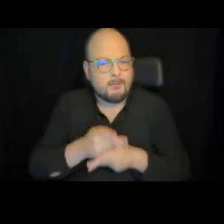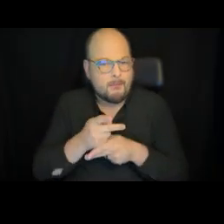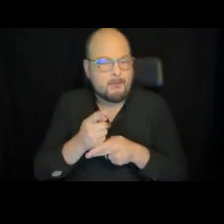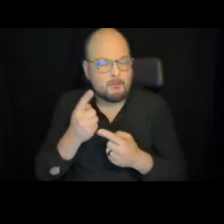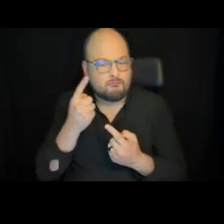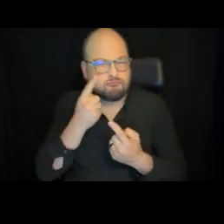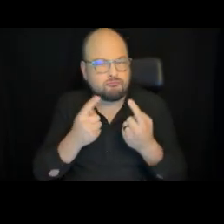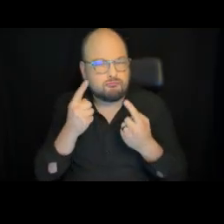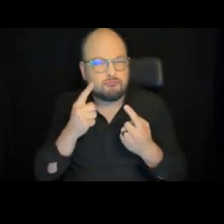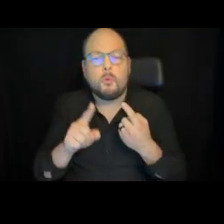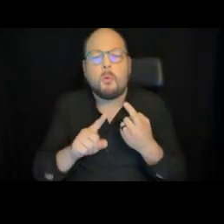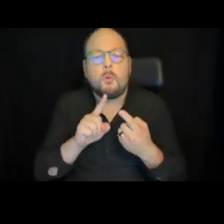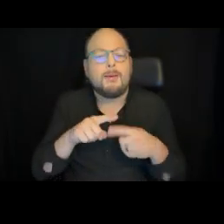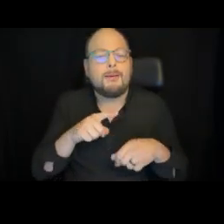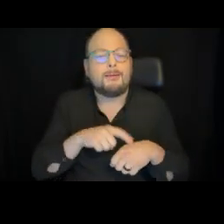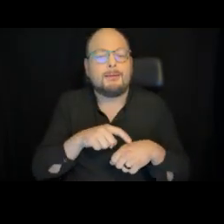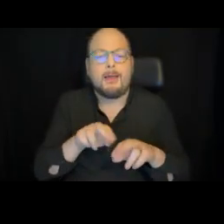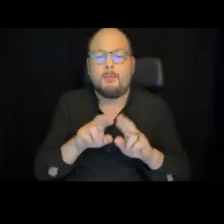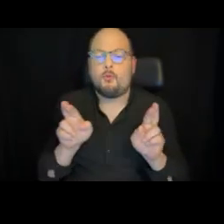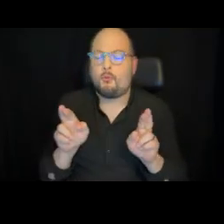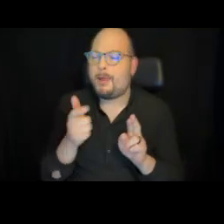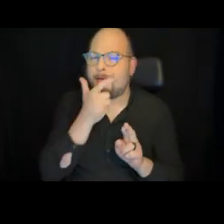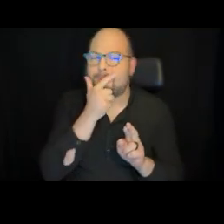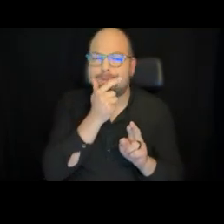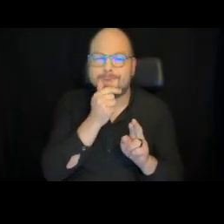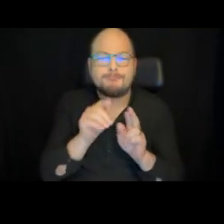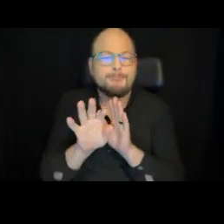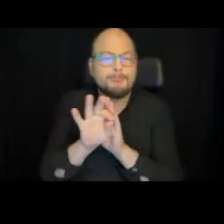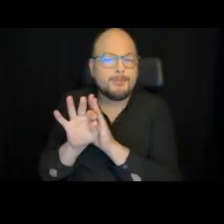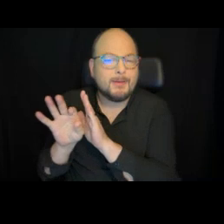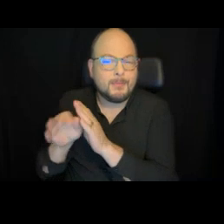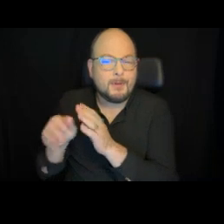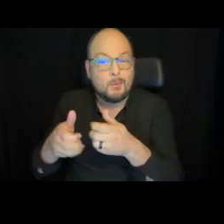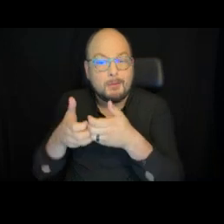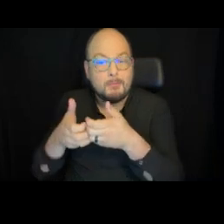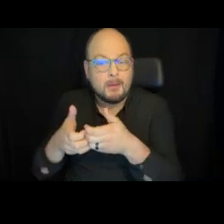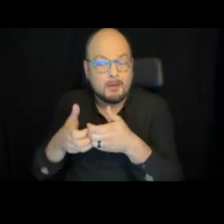of appliances and fixtures for usable kitchens.